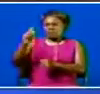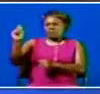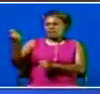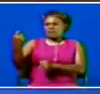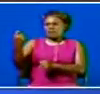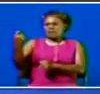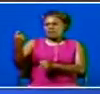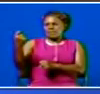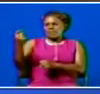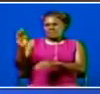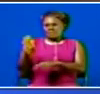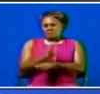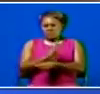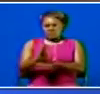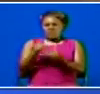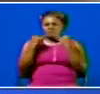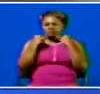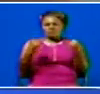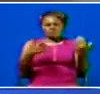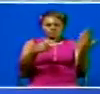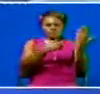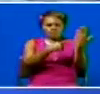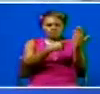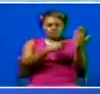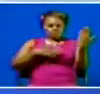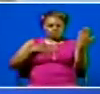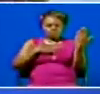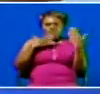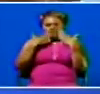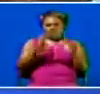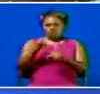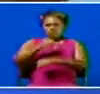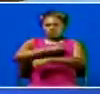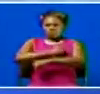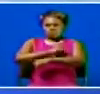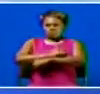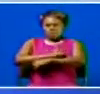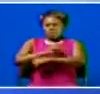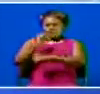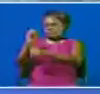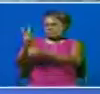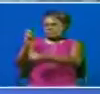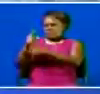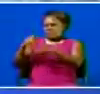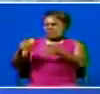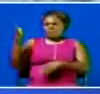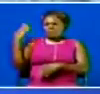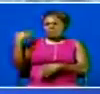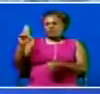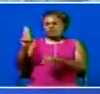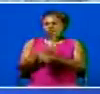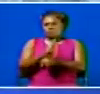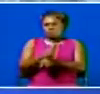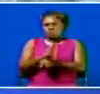The business and information technology graduate completed school in December last year and has already spent at